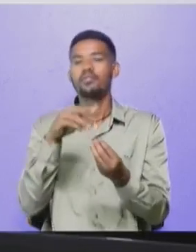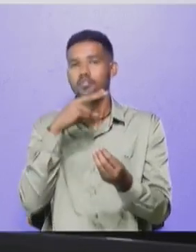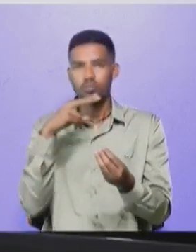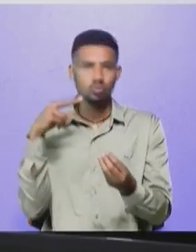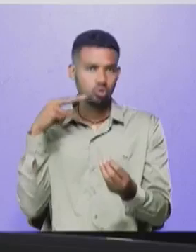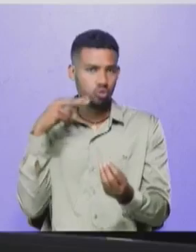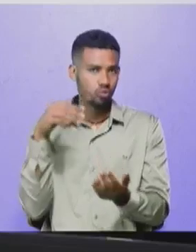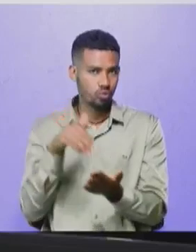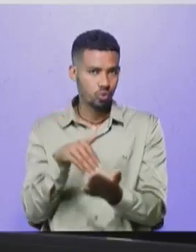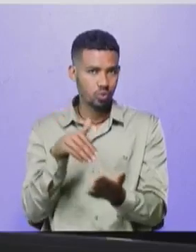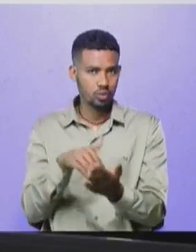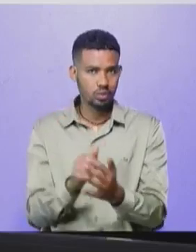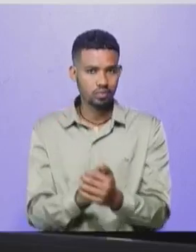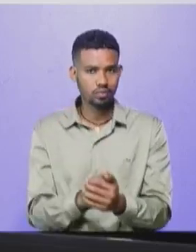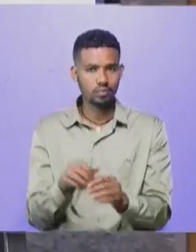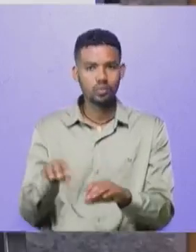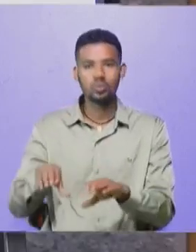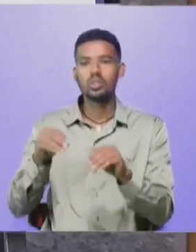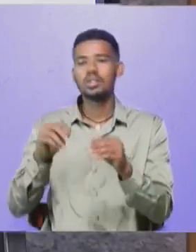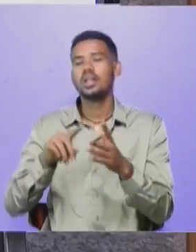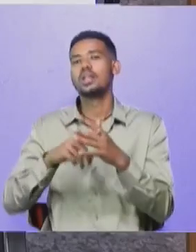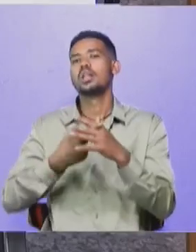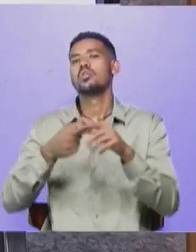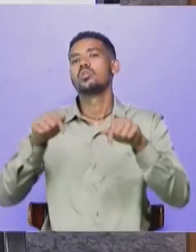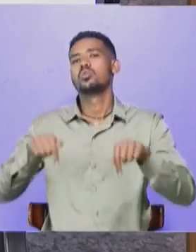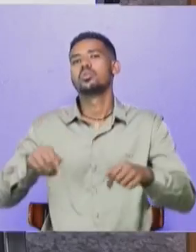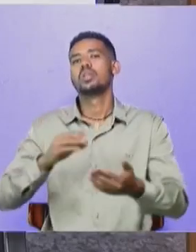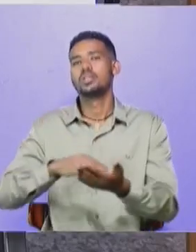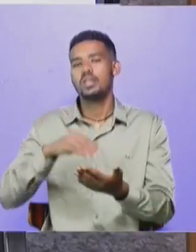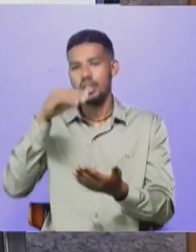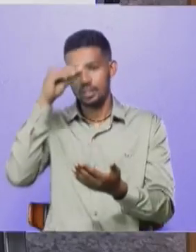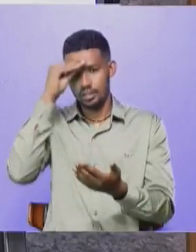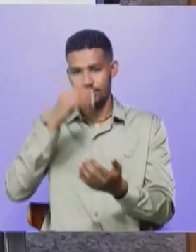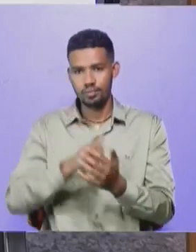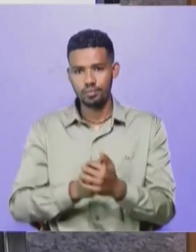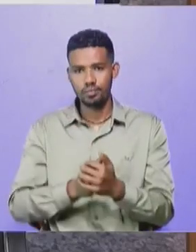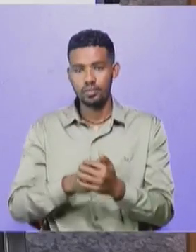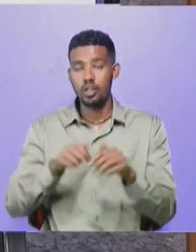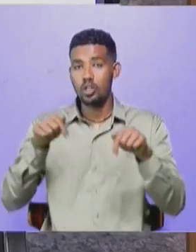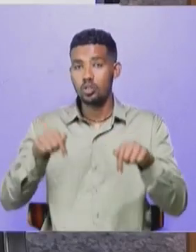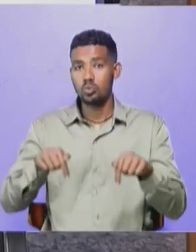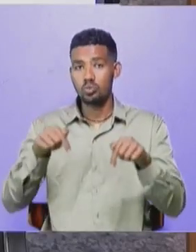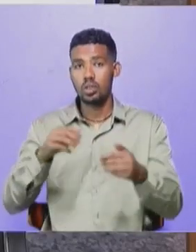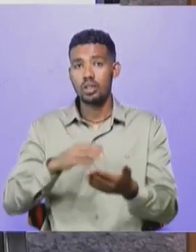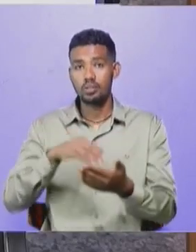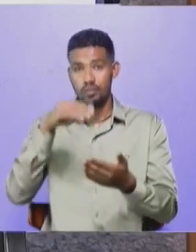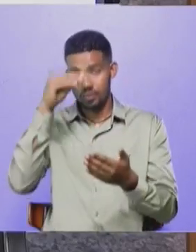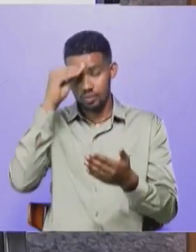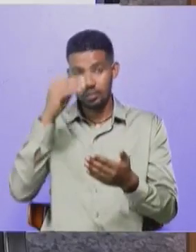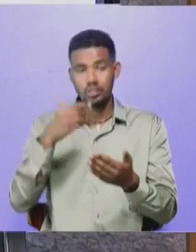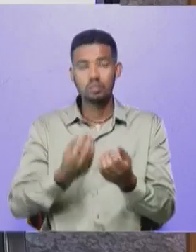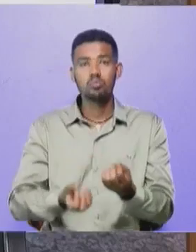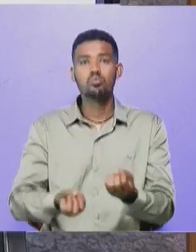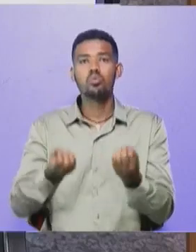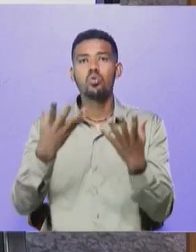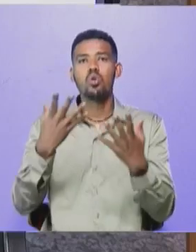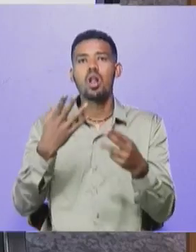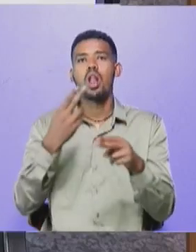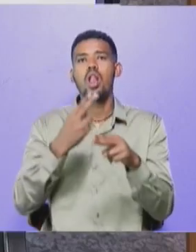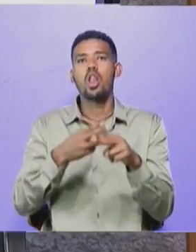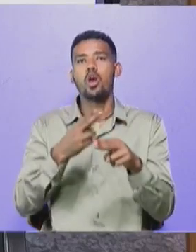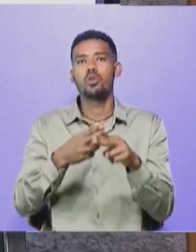frequency. Students, let us start today's lesson. Today's lesson is called plural